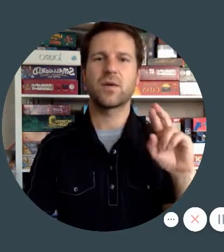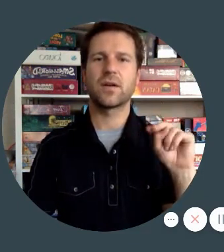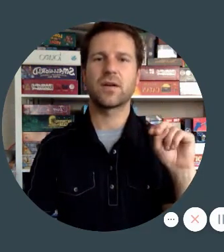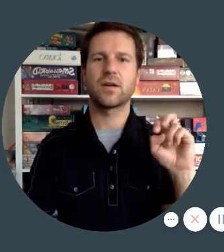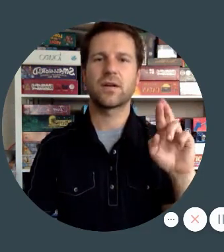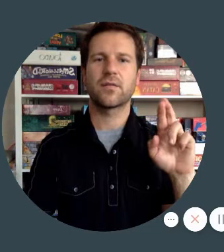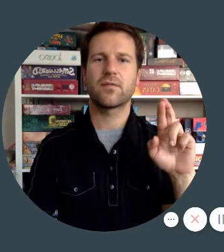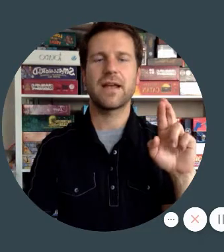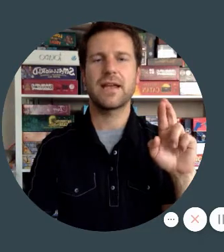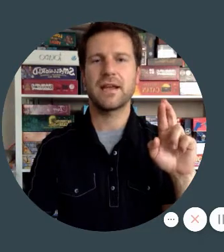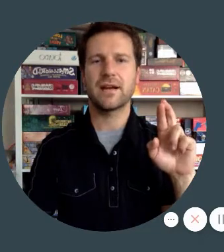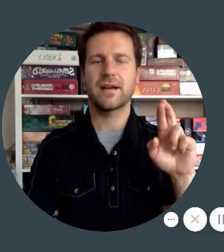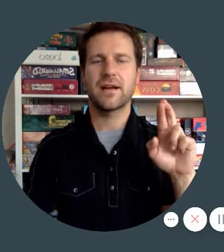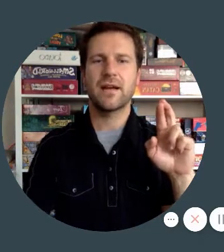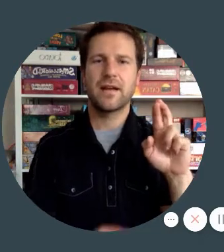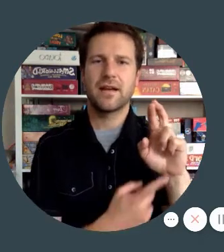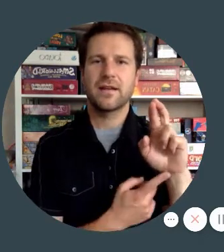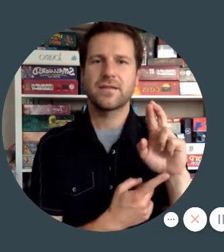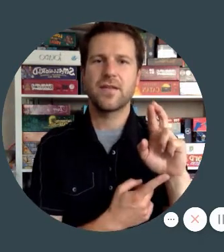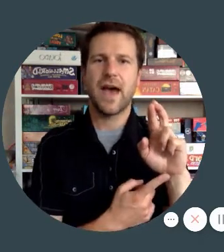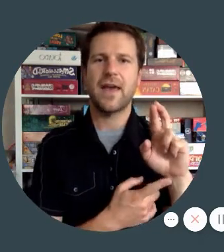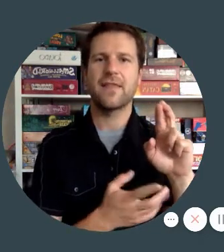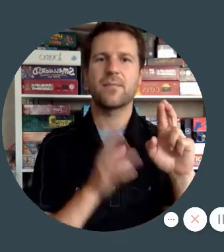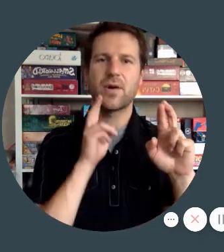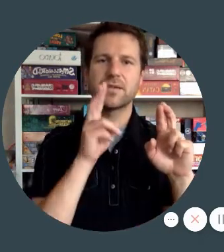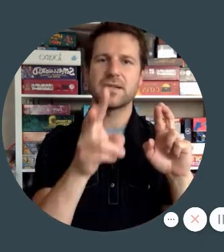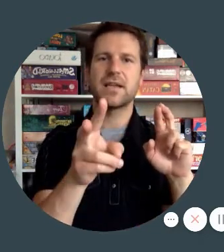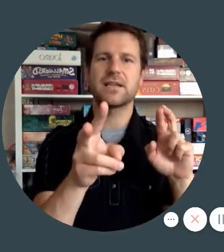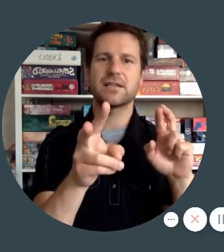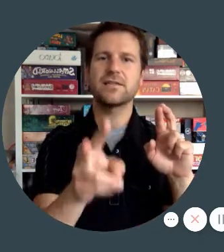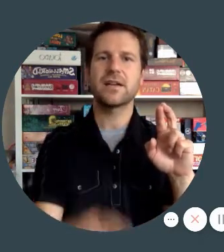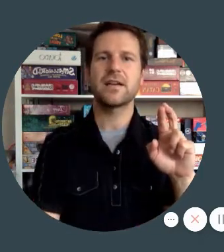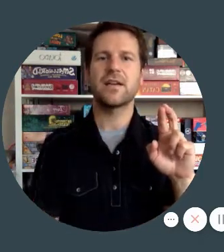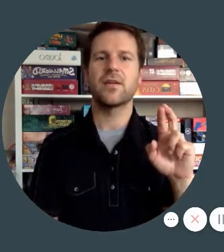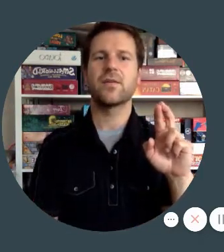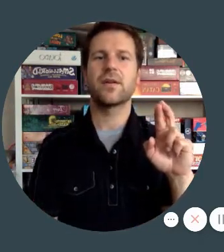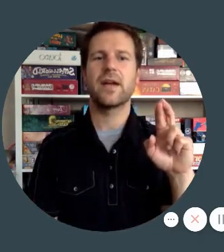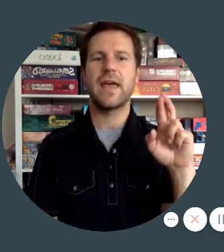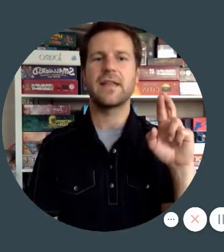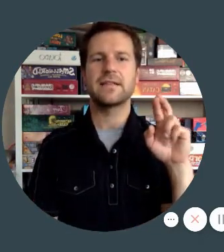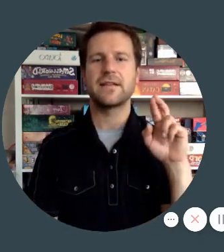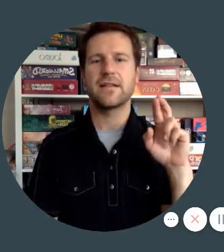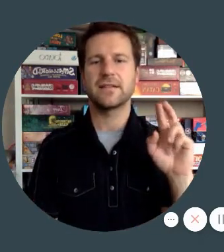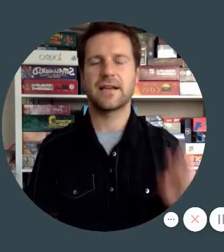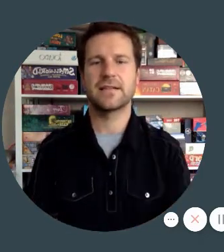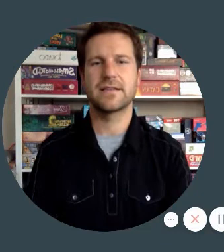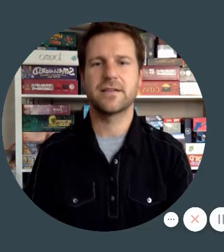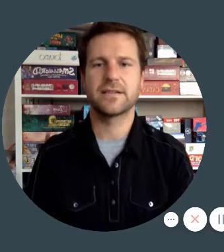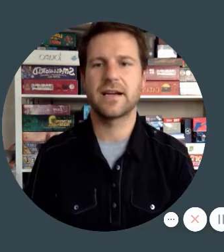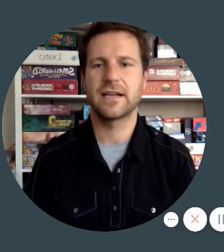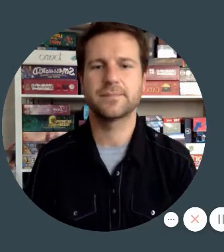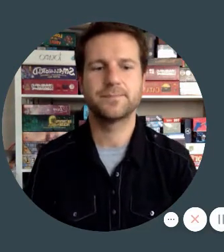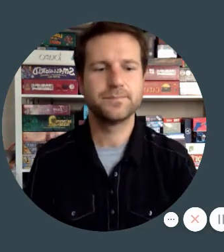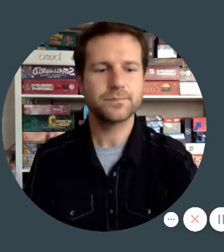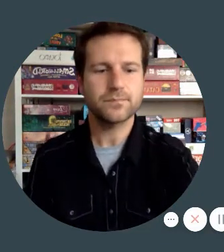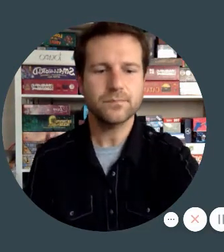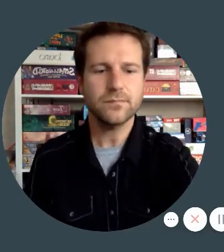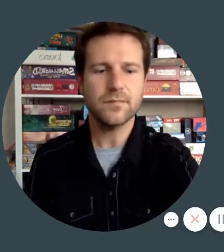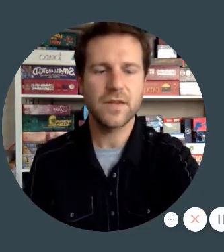this corner right here so that the person can just look at you and then see all the signs that you're